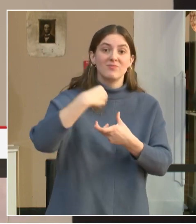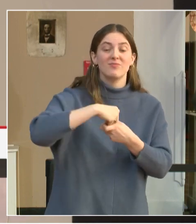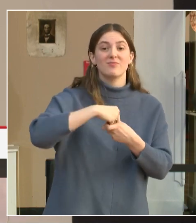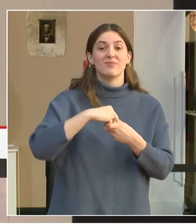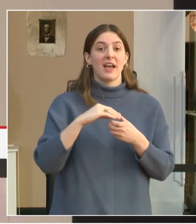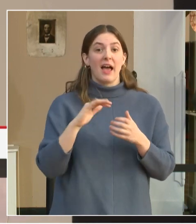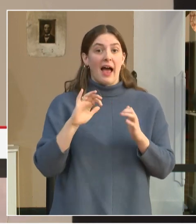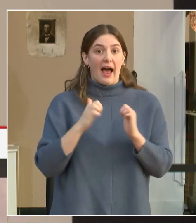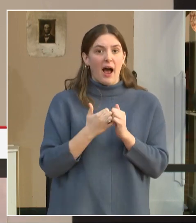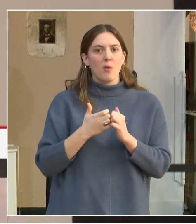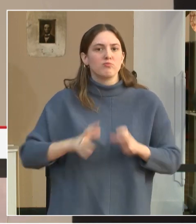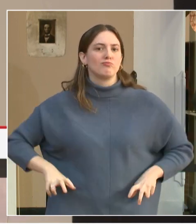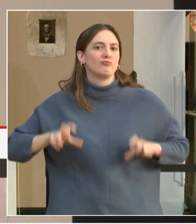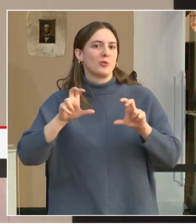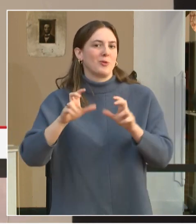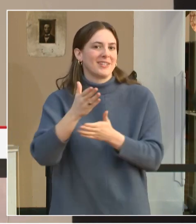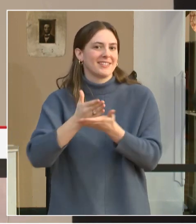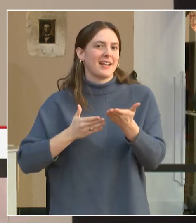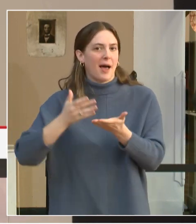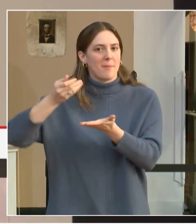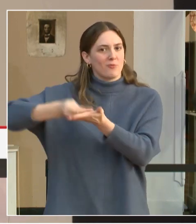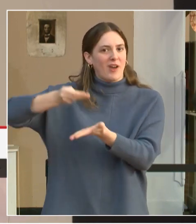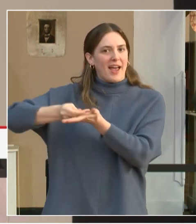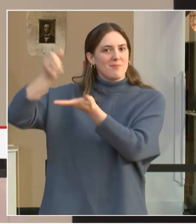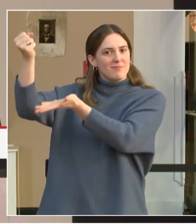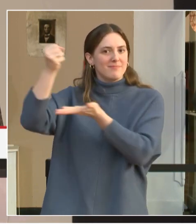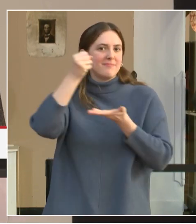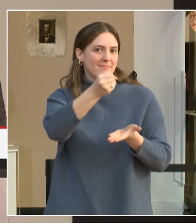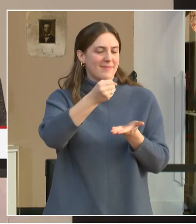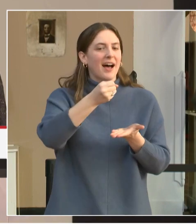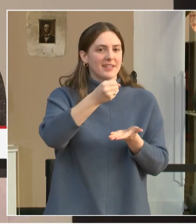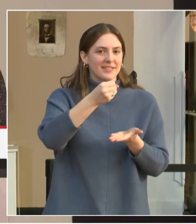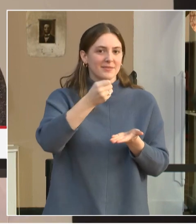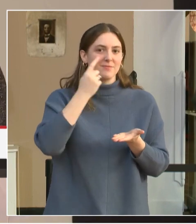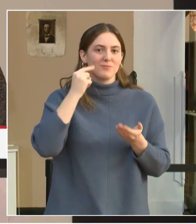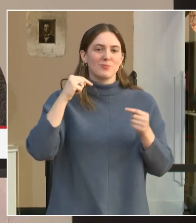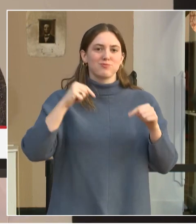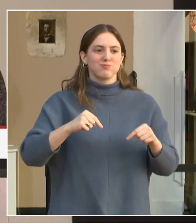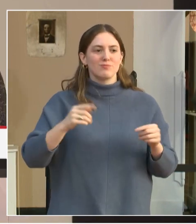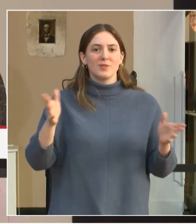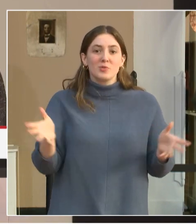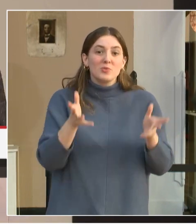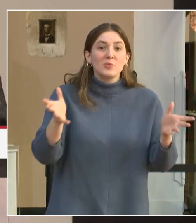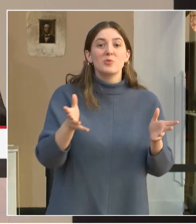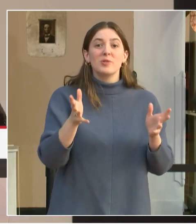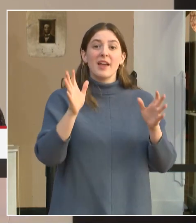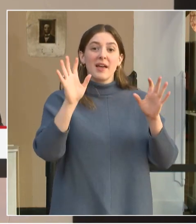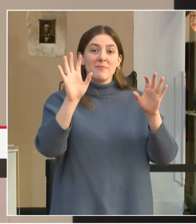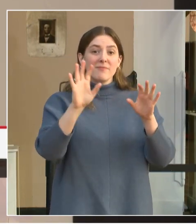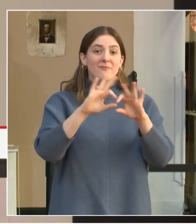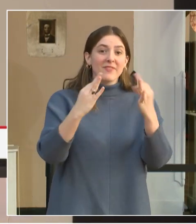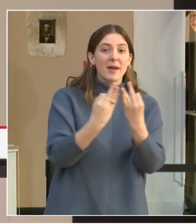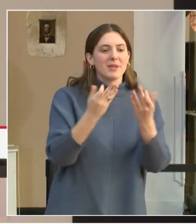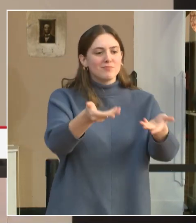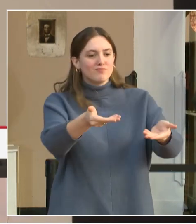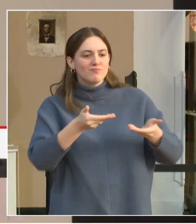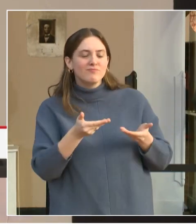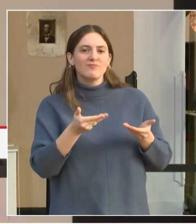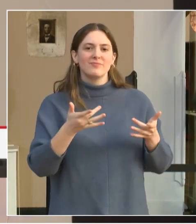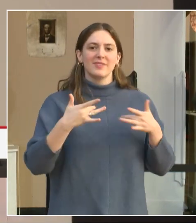grant dollars that the districts will be putting out to encourage family-focused events